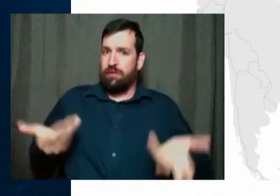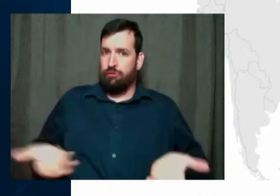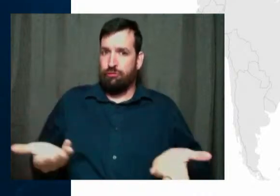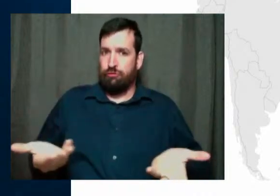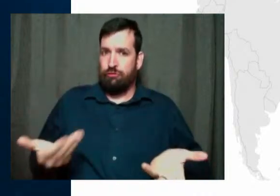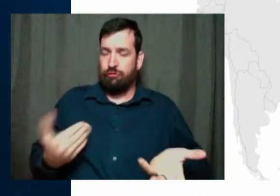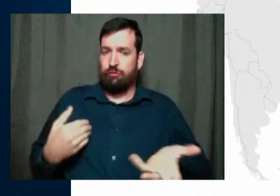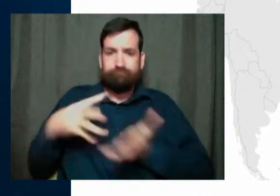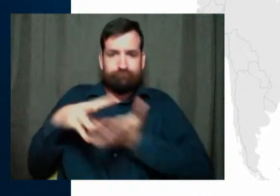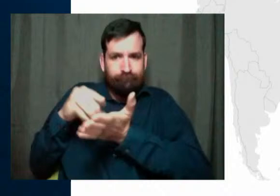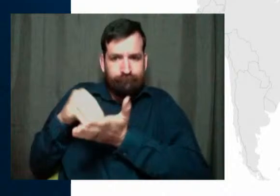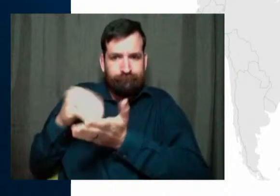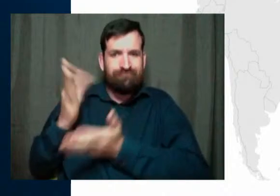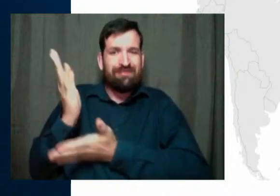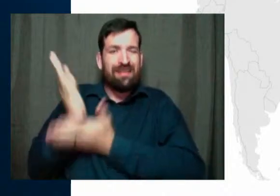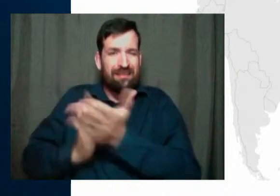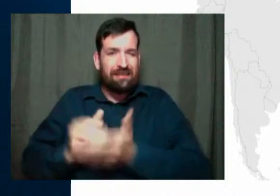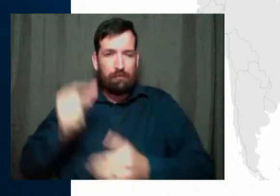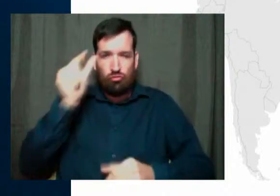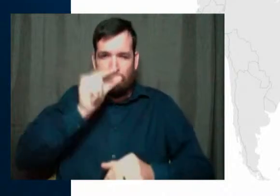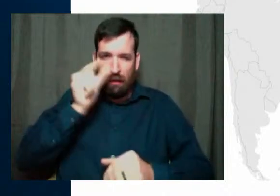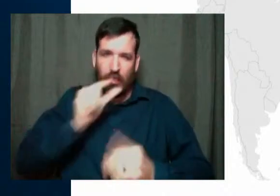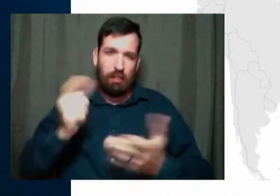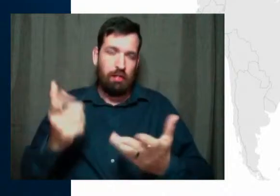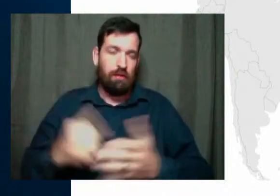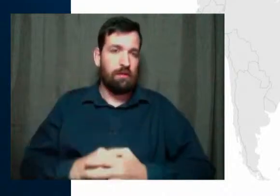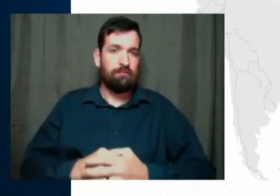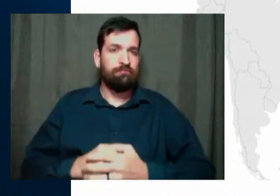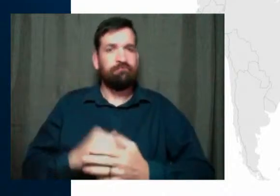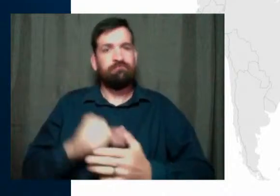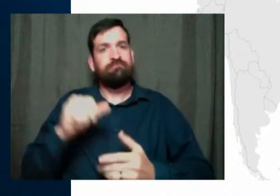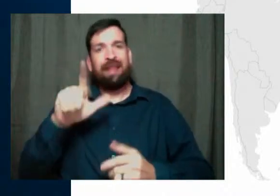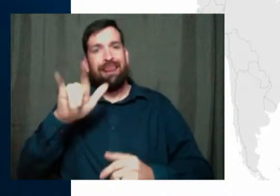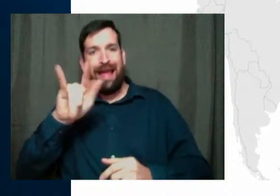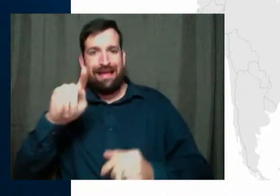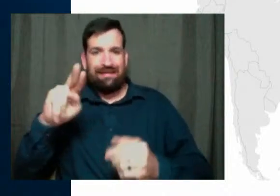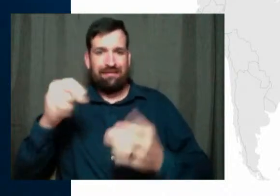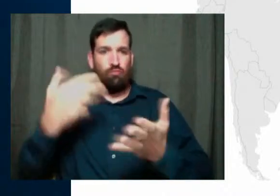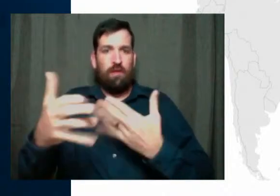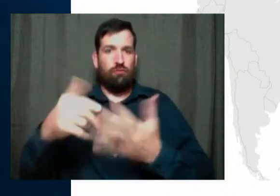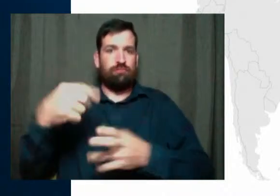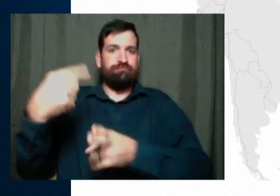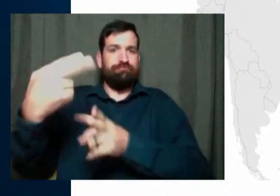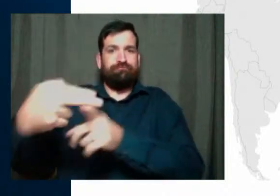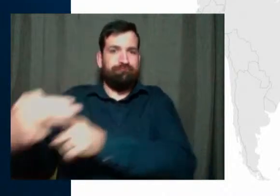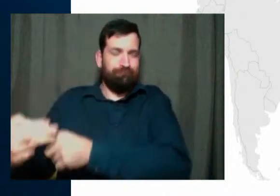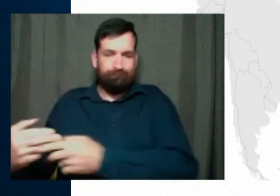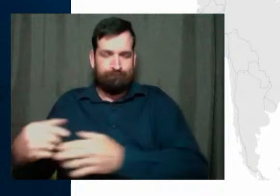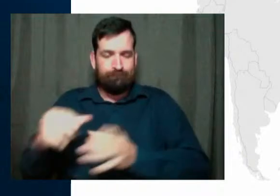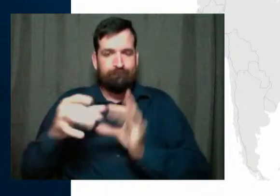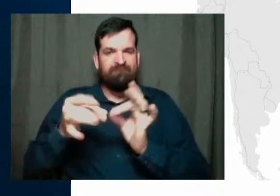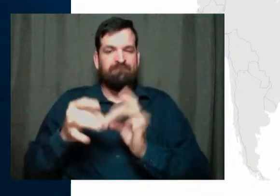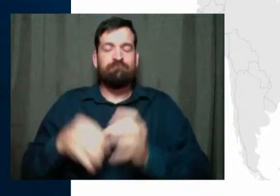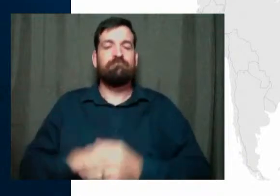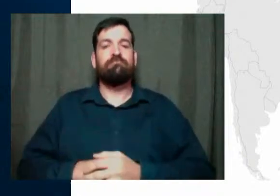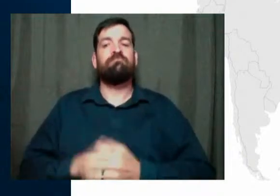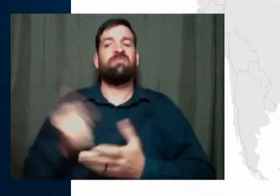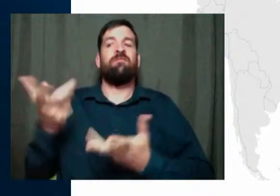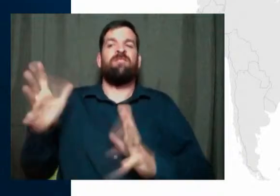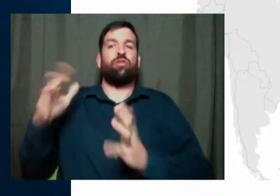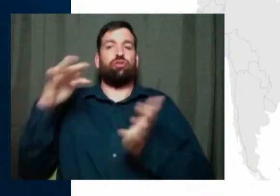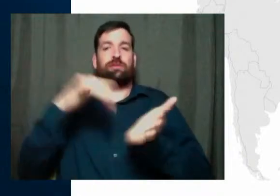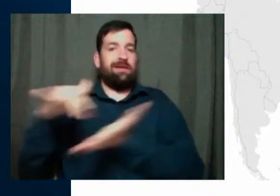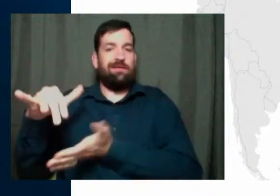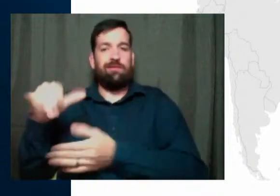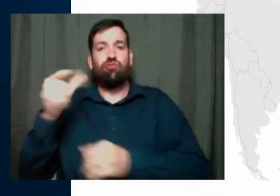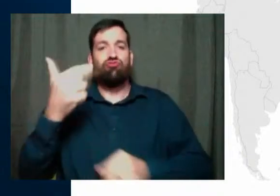Greek language or whatever, Latin, whatever you call this, back in, he studied the Greek alphabet in college. He's like, no, you're